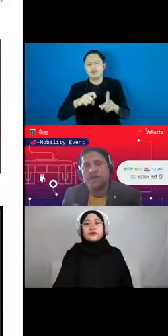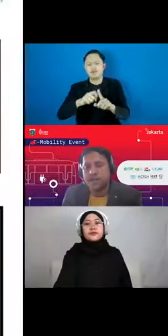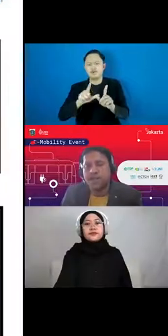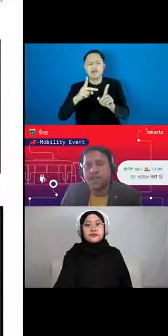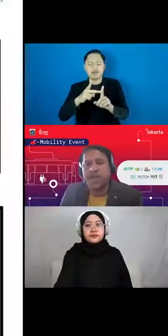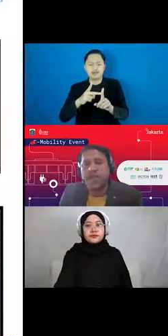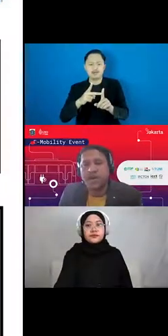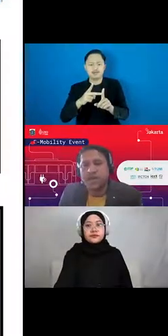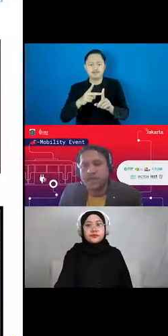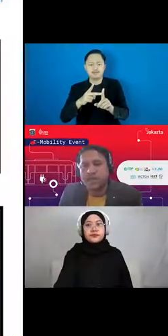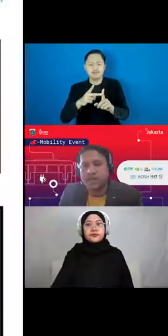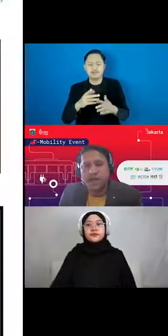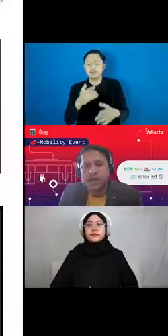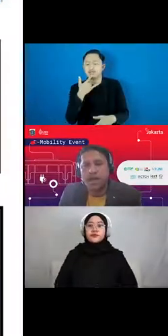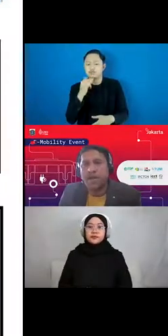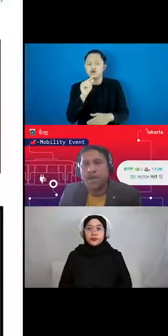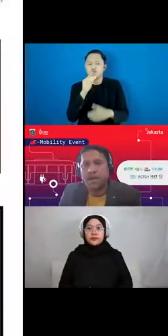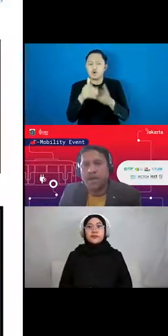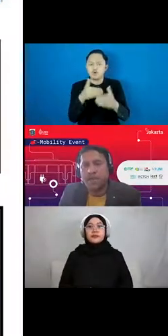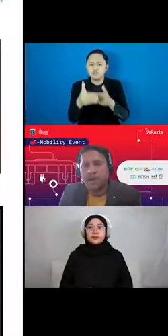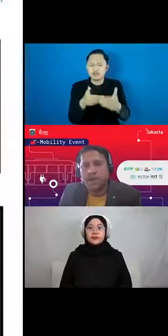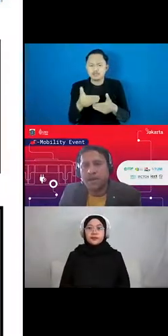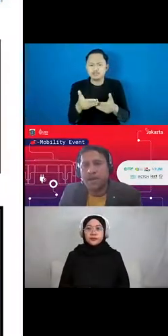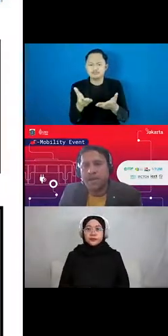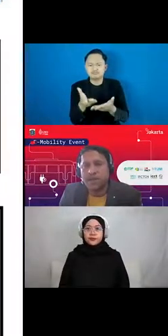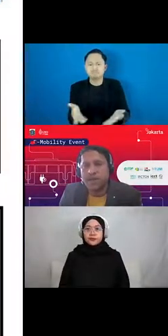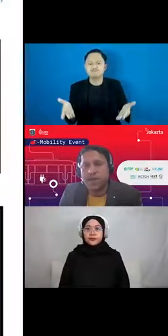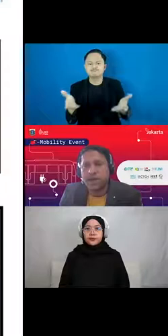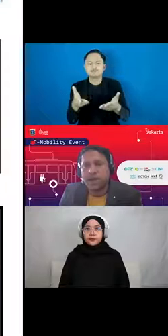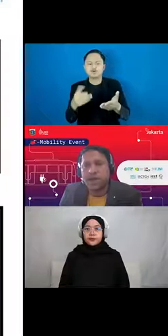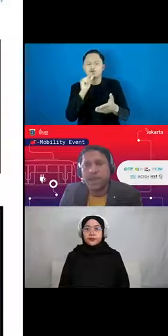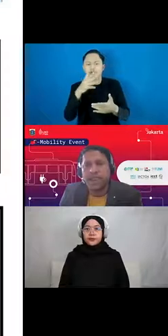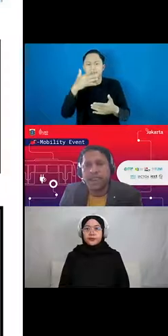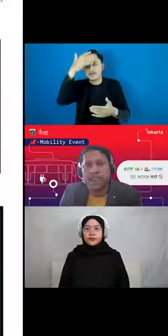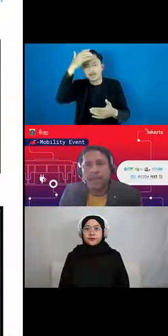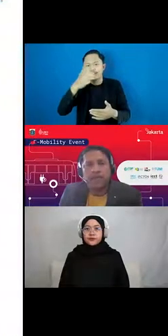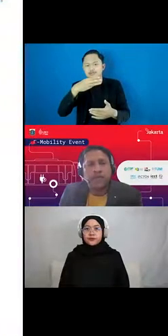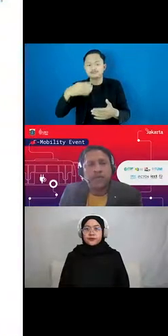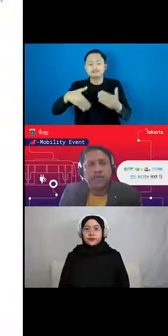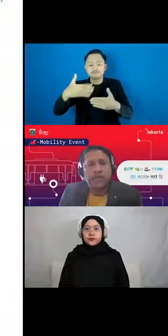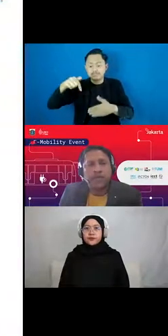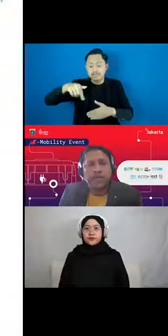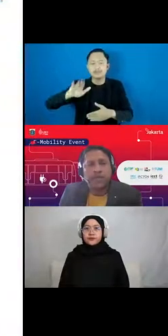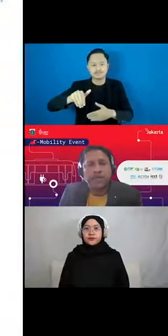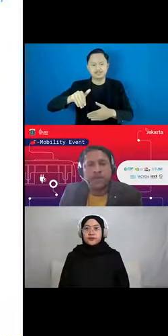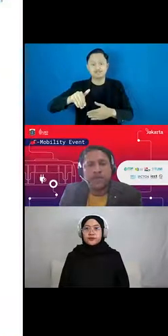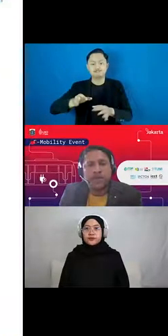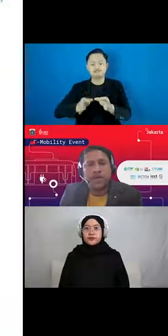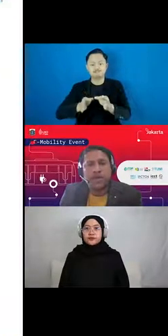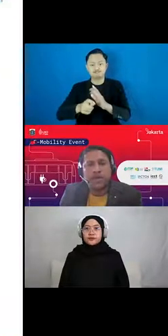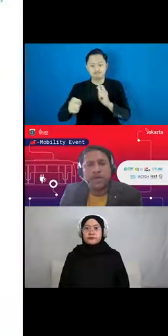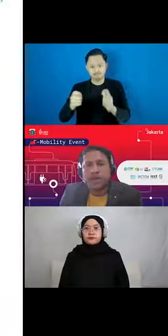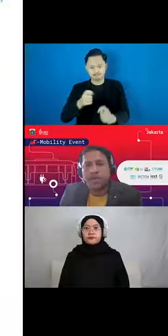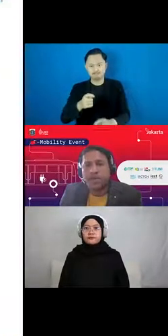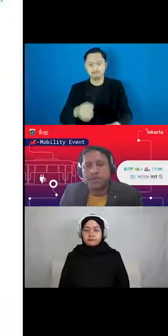across the world such kind of operations are happening, where electric buses are operating currently. So few buses from